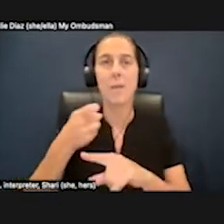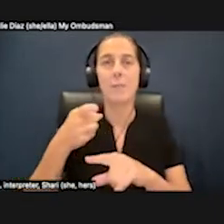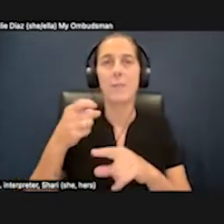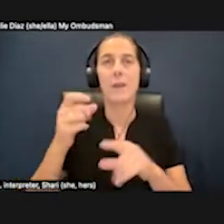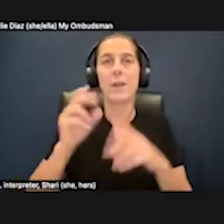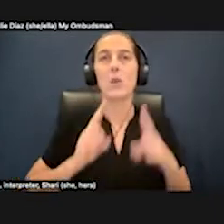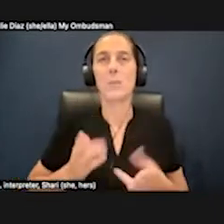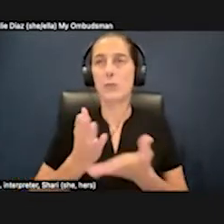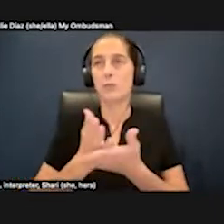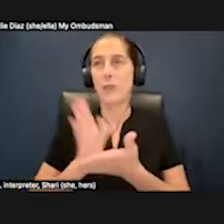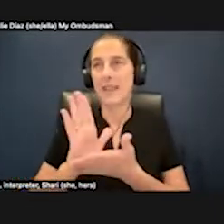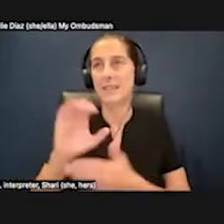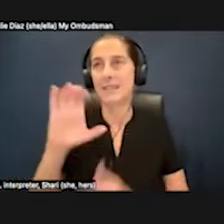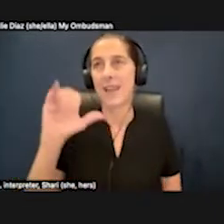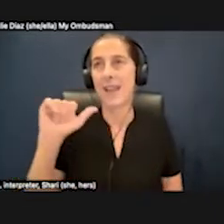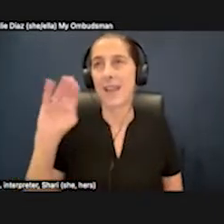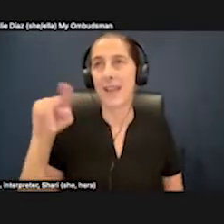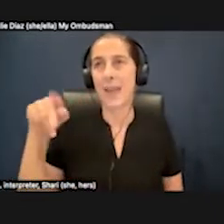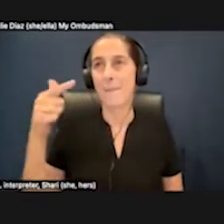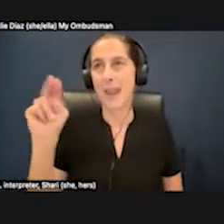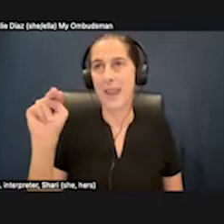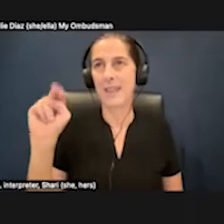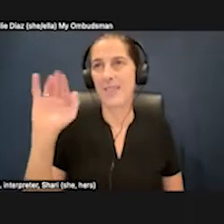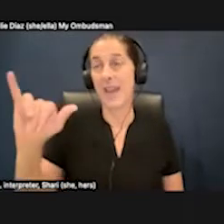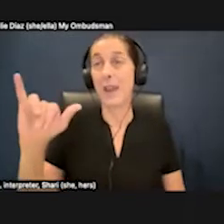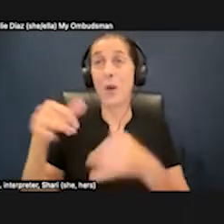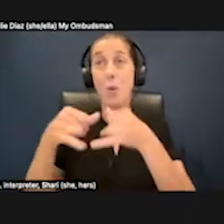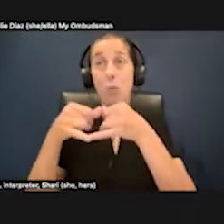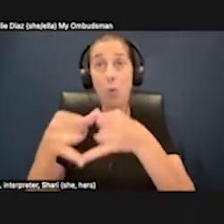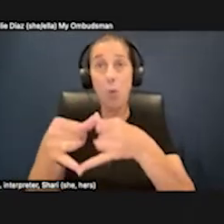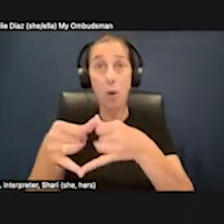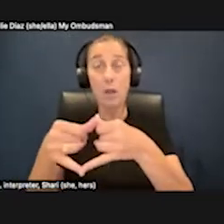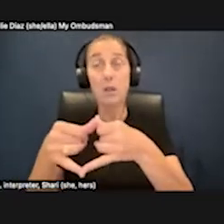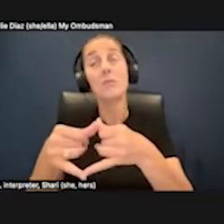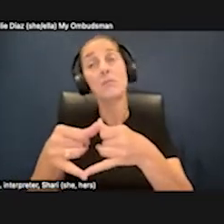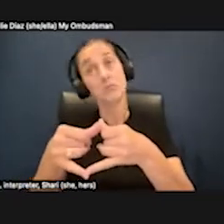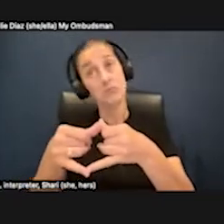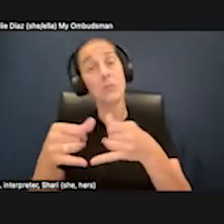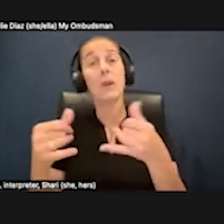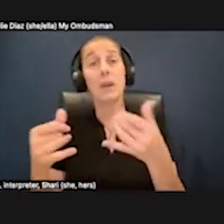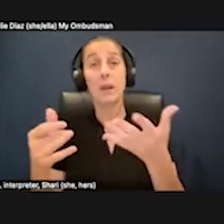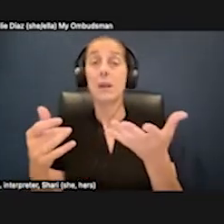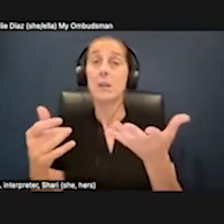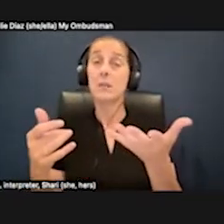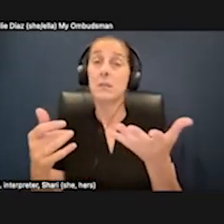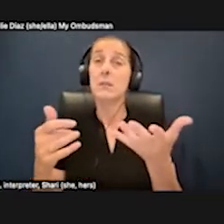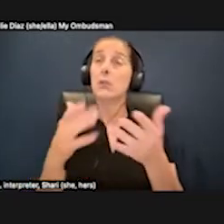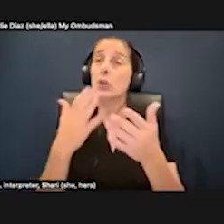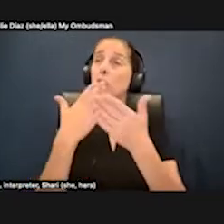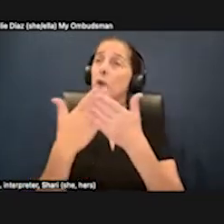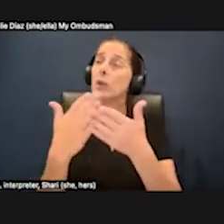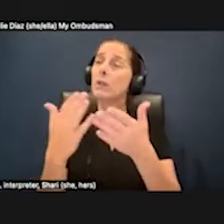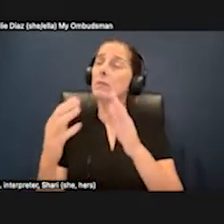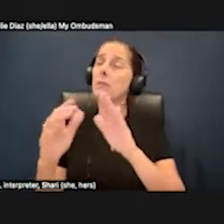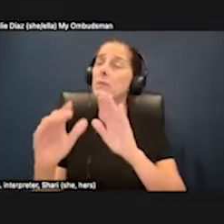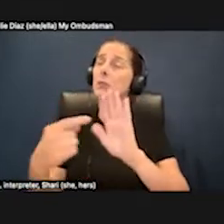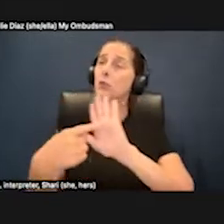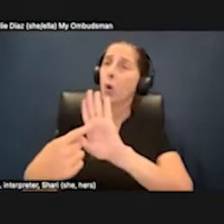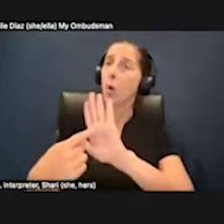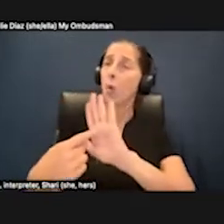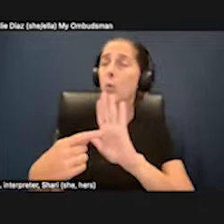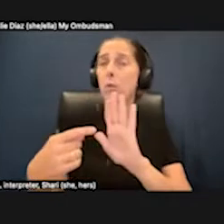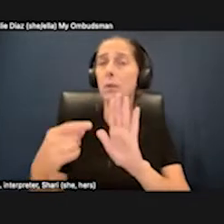Campaign. Those awards they can be a starting point for trans-affirming care. What they